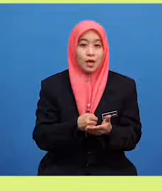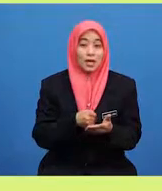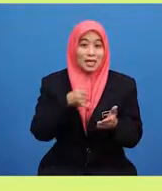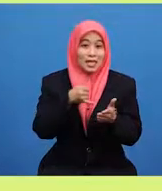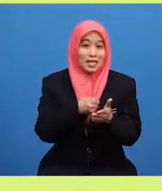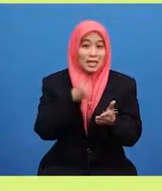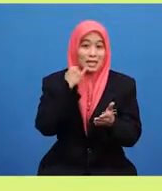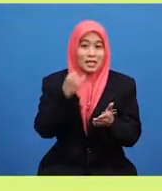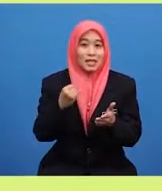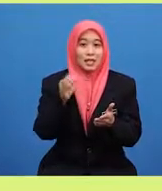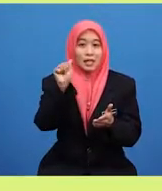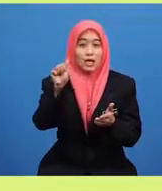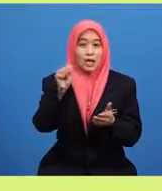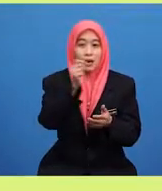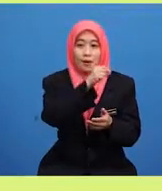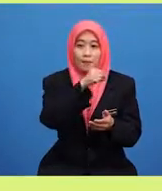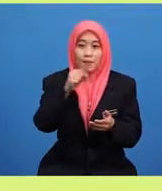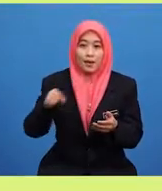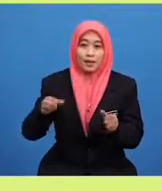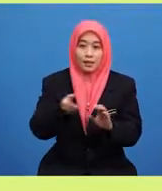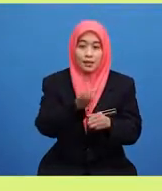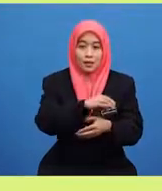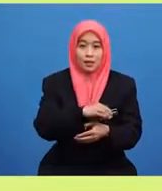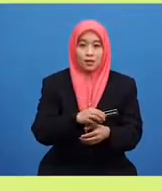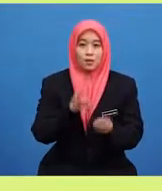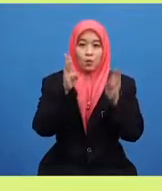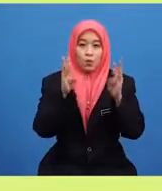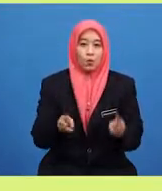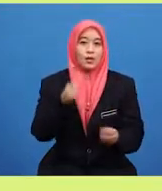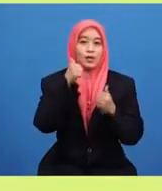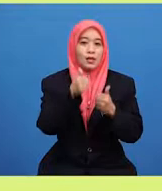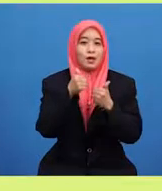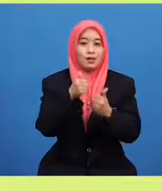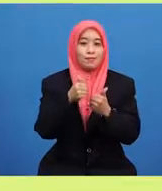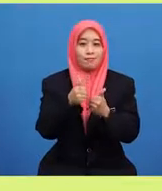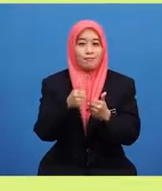It's a pencil case. Well done.